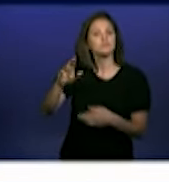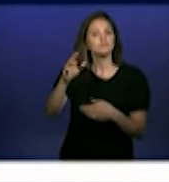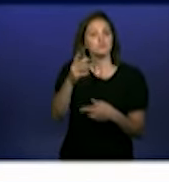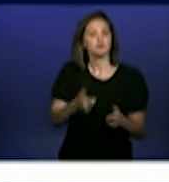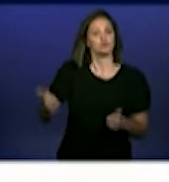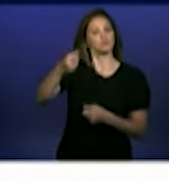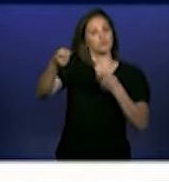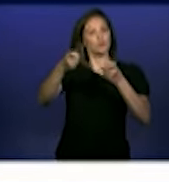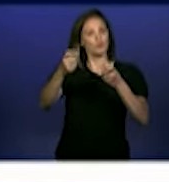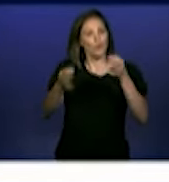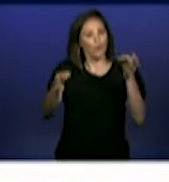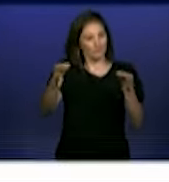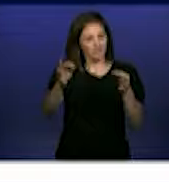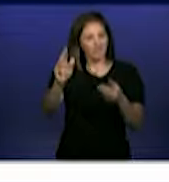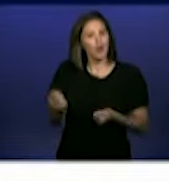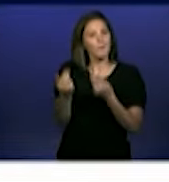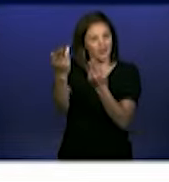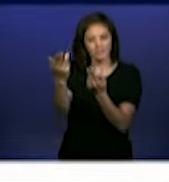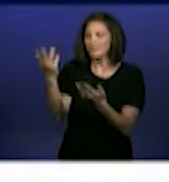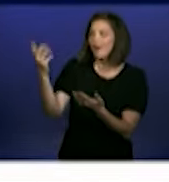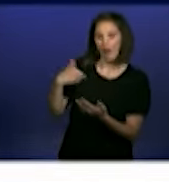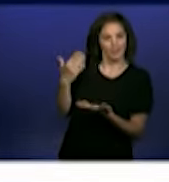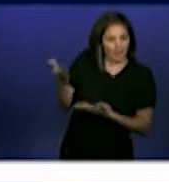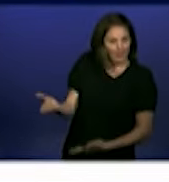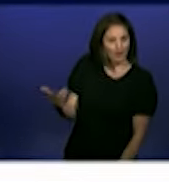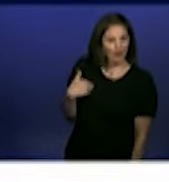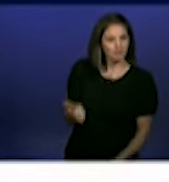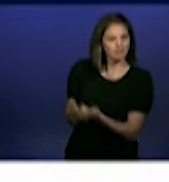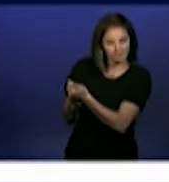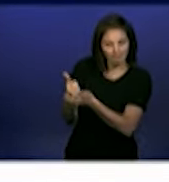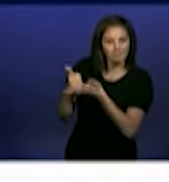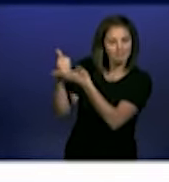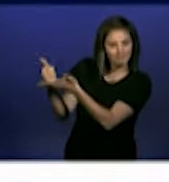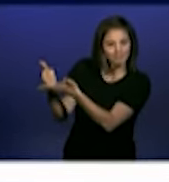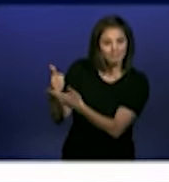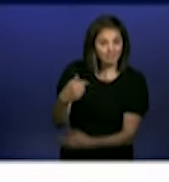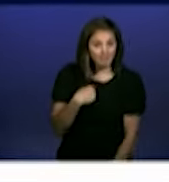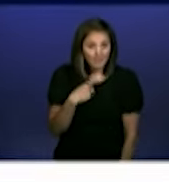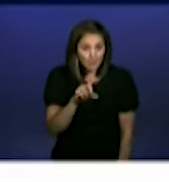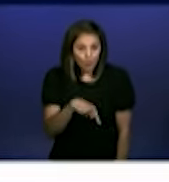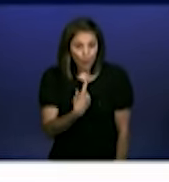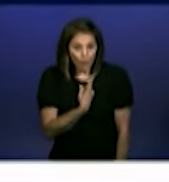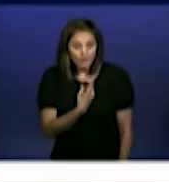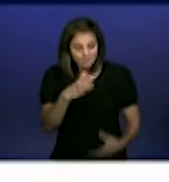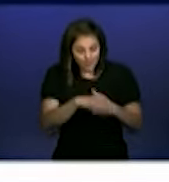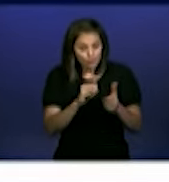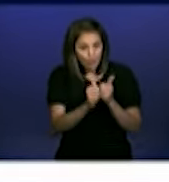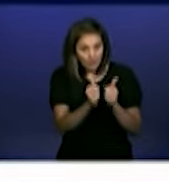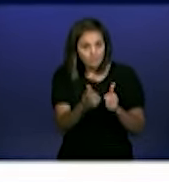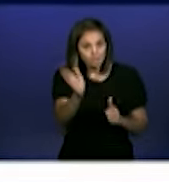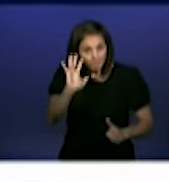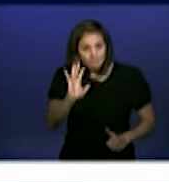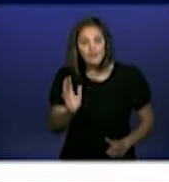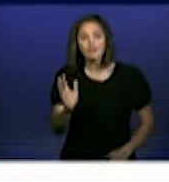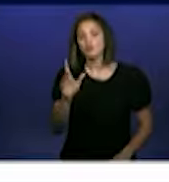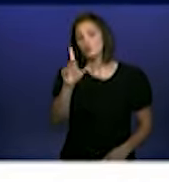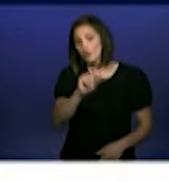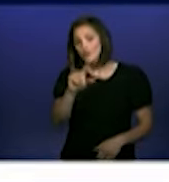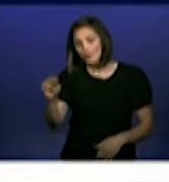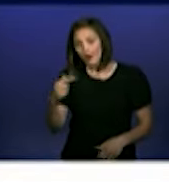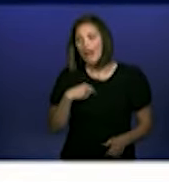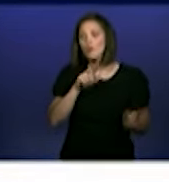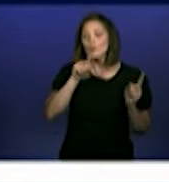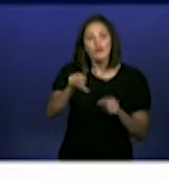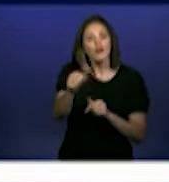wind at his back for those things as well. As a matter of fact, I'm the only one here in this group today that actually in 2020 went to other states and campaigned